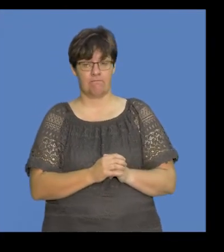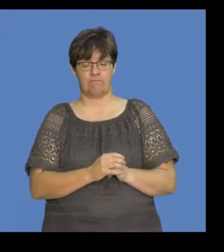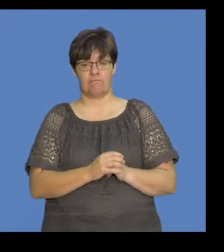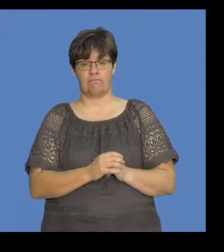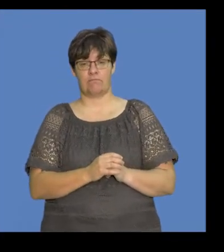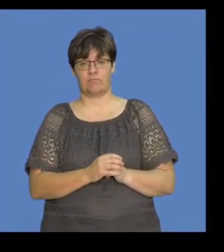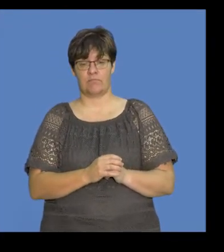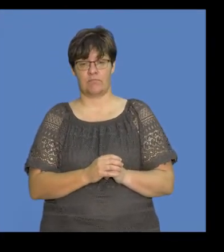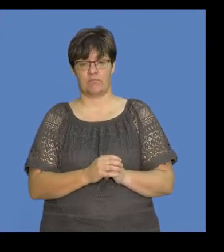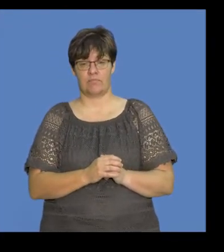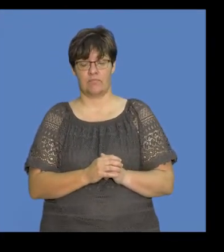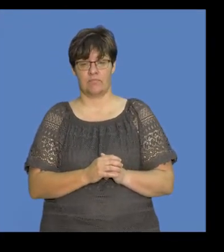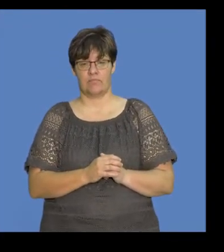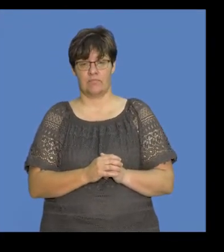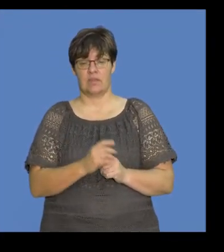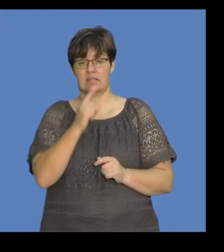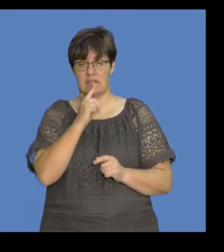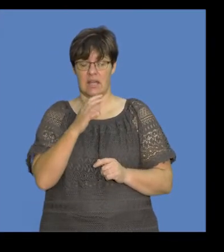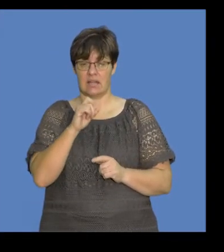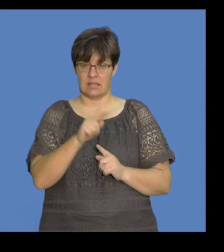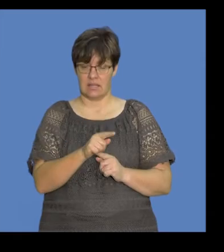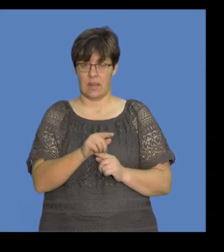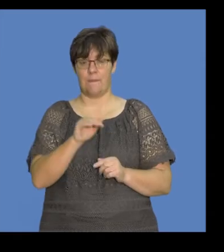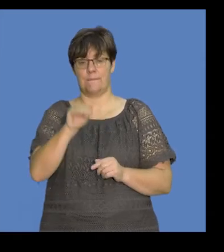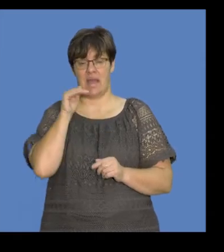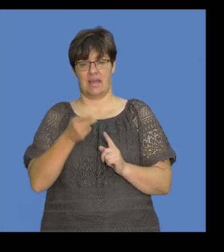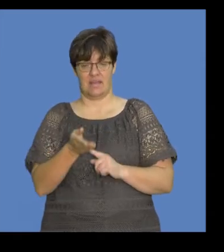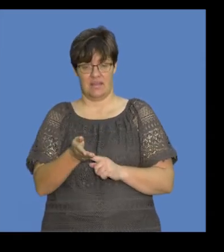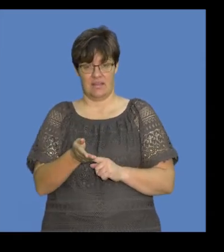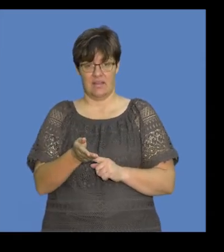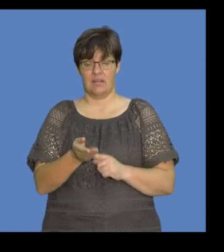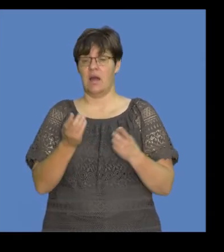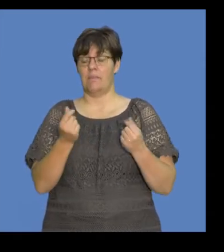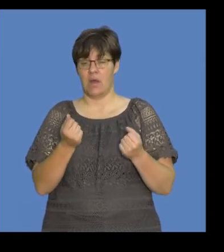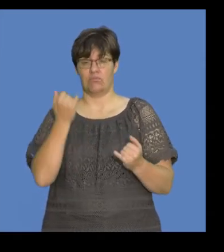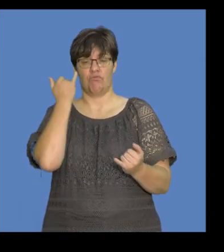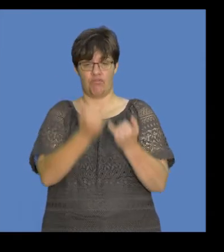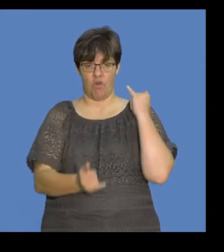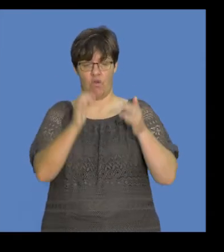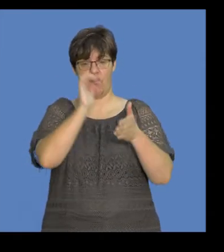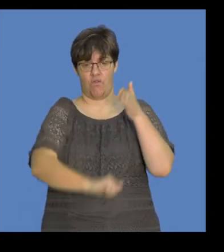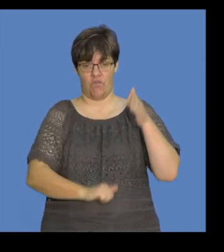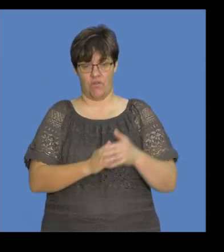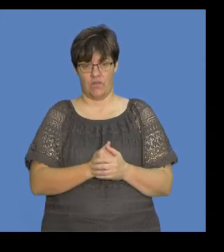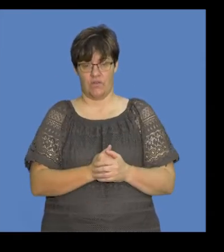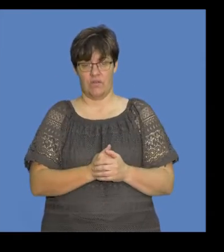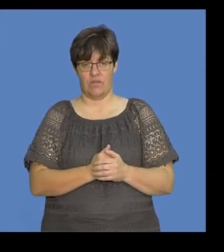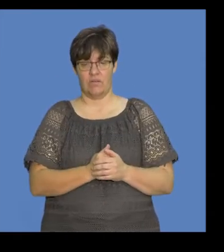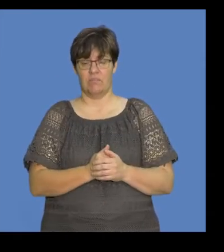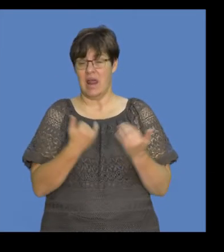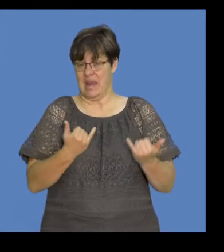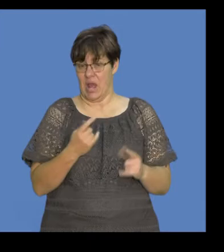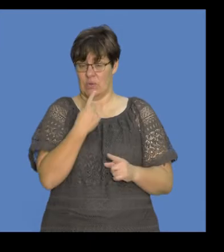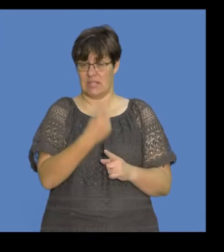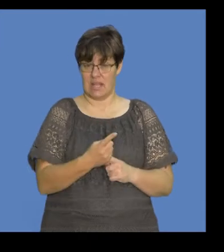say credit error made by the bank. So obviously the amount was wrongly debited. Remember I just said that just now? So in